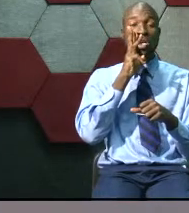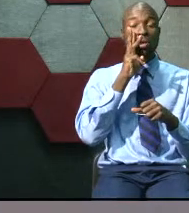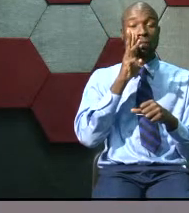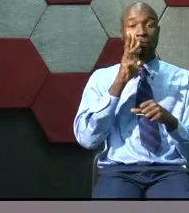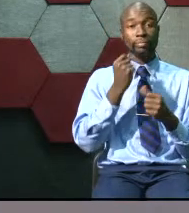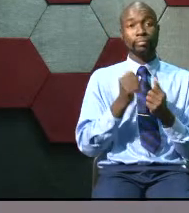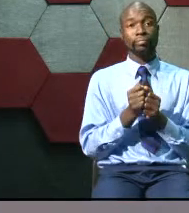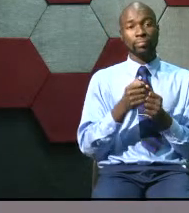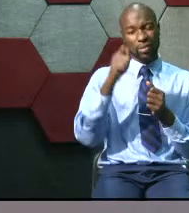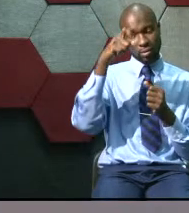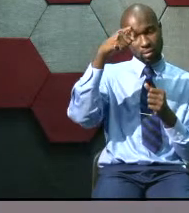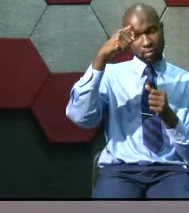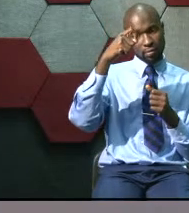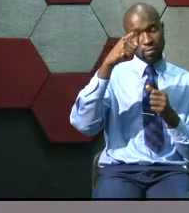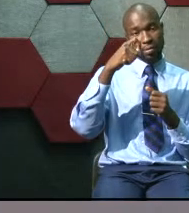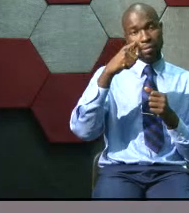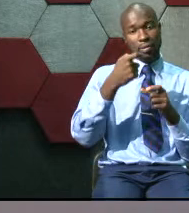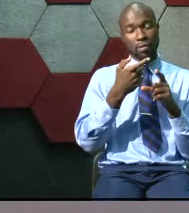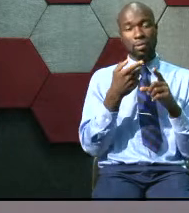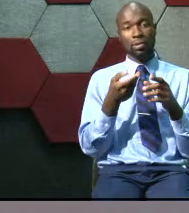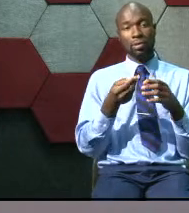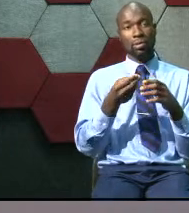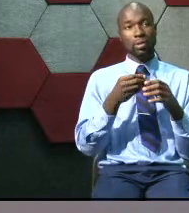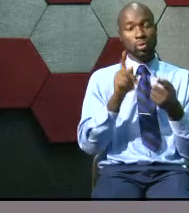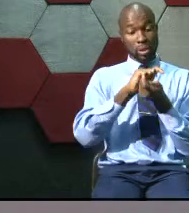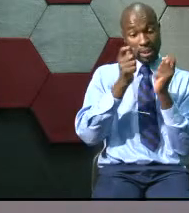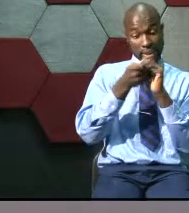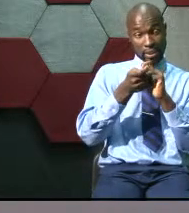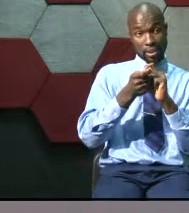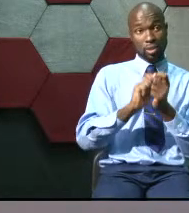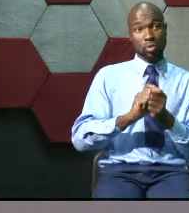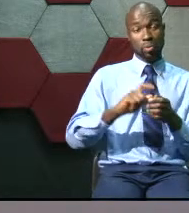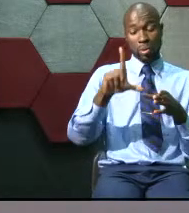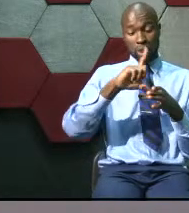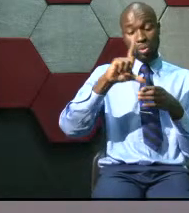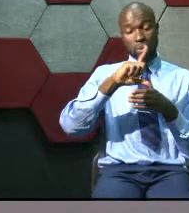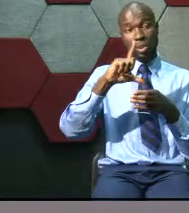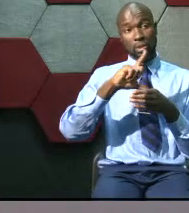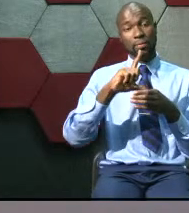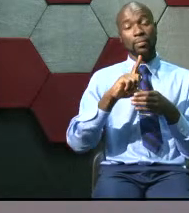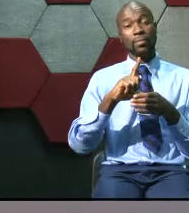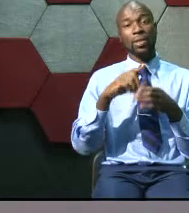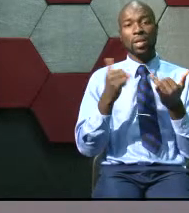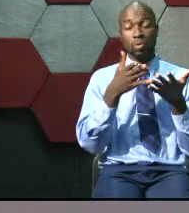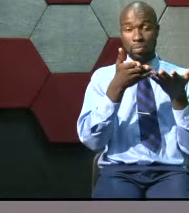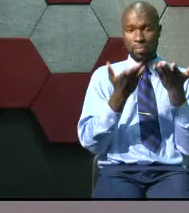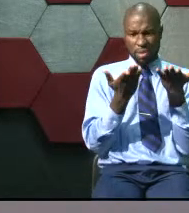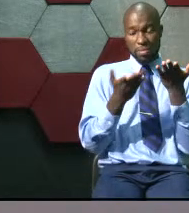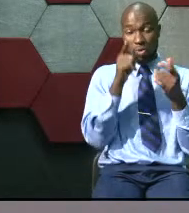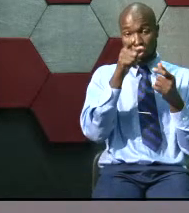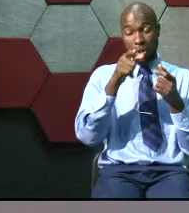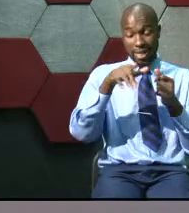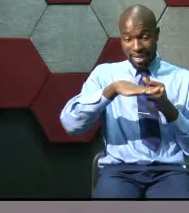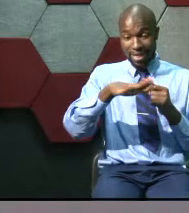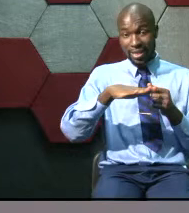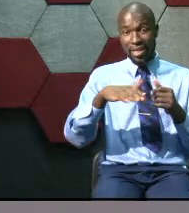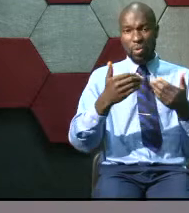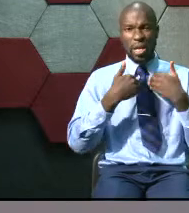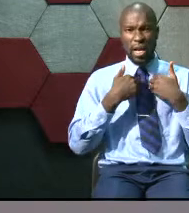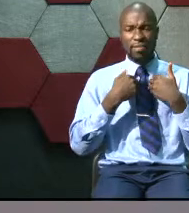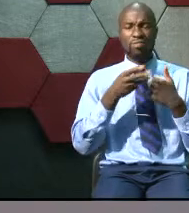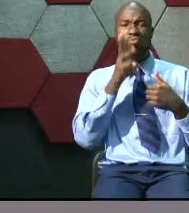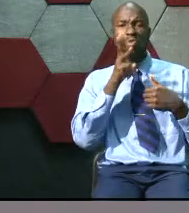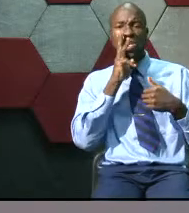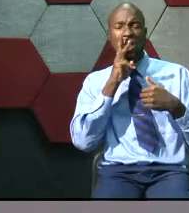into liquid water. Yeah. And I think that, again, can be so useful for climate. You're in an area where there's a scarcity of